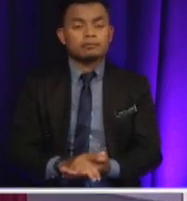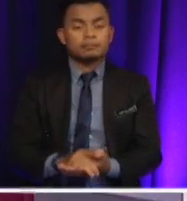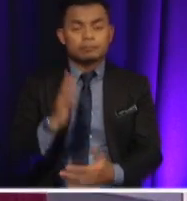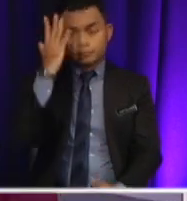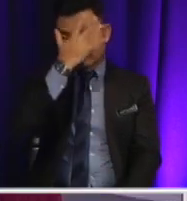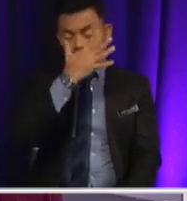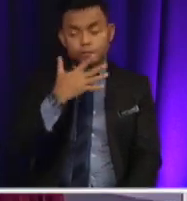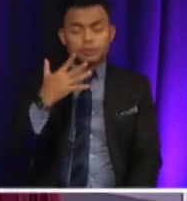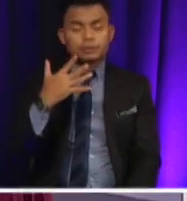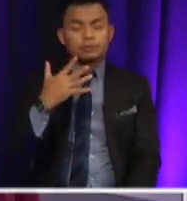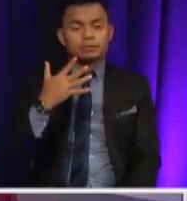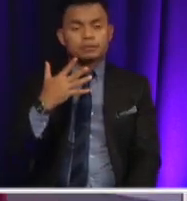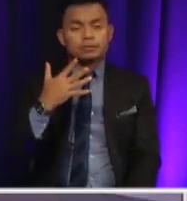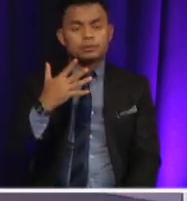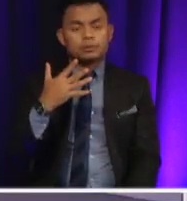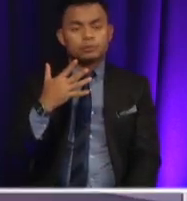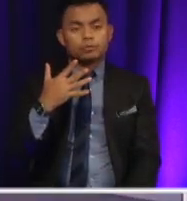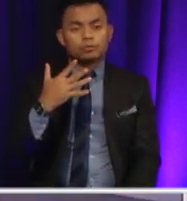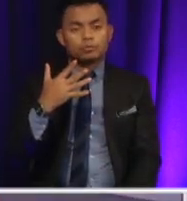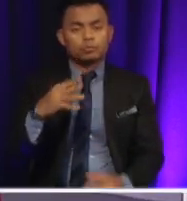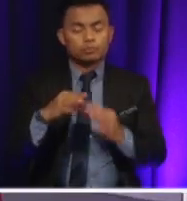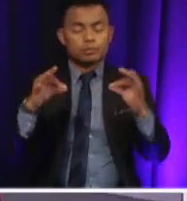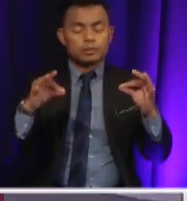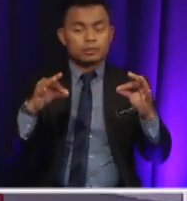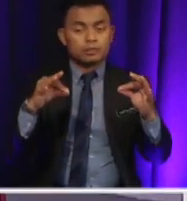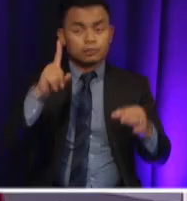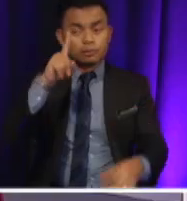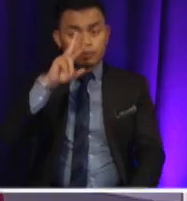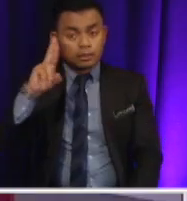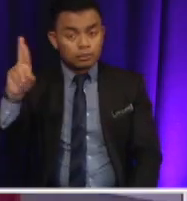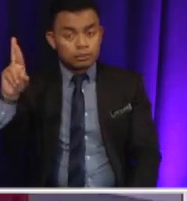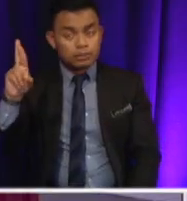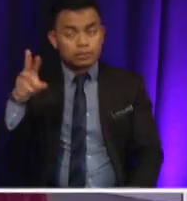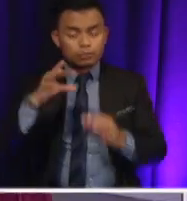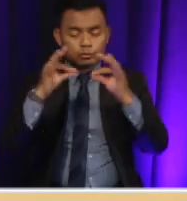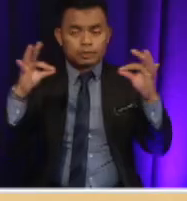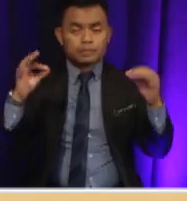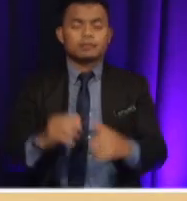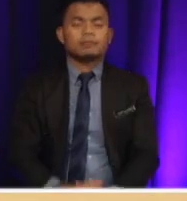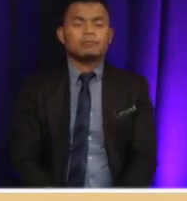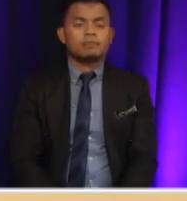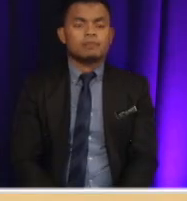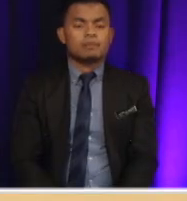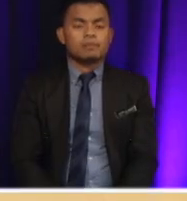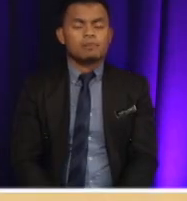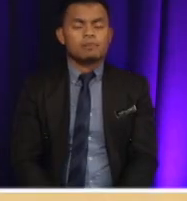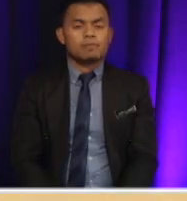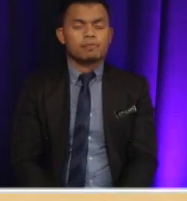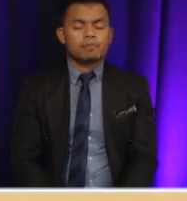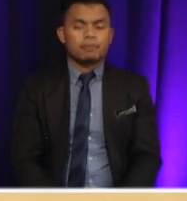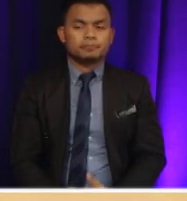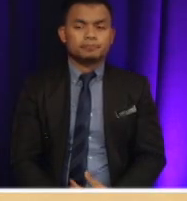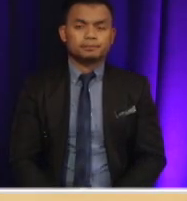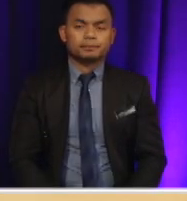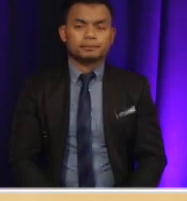1,000 words. Don't you agree? Correct. Right? Agree. I have this live worksheet, okay, that you can see on the screen. Pupils, you